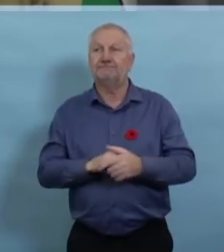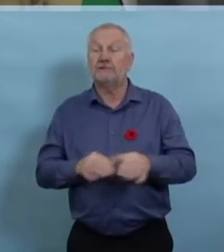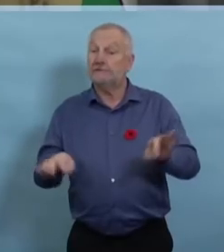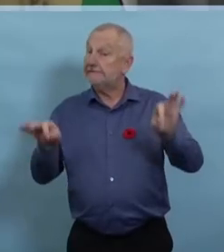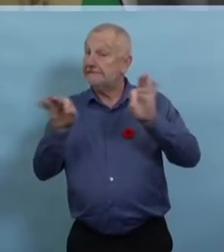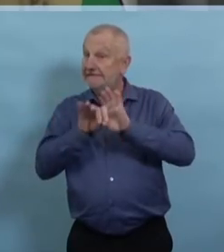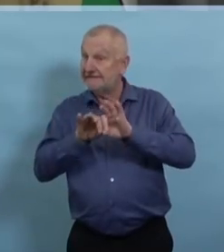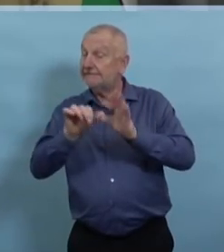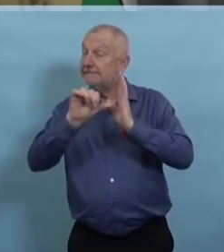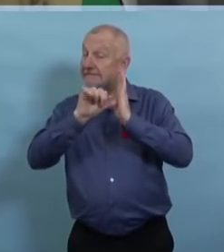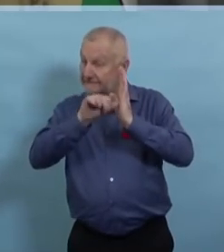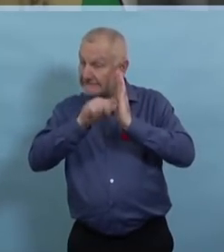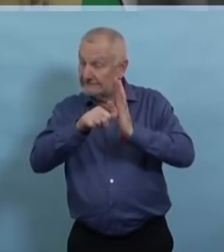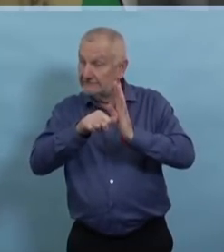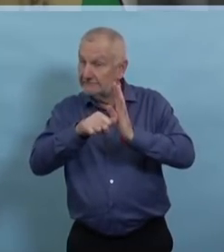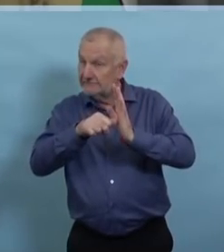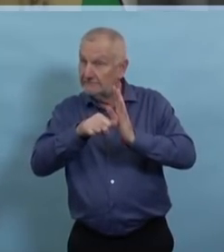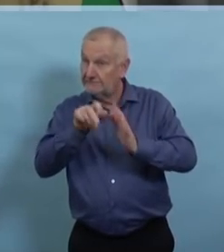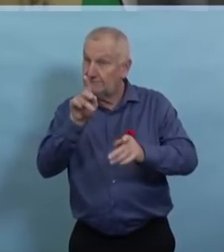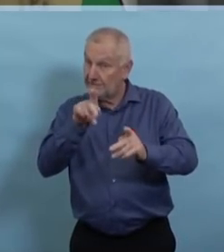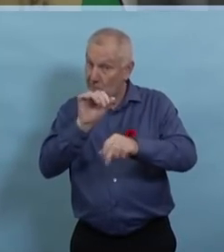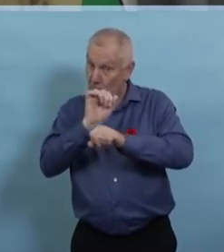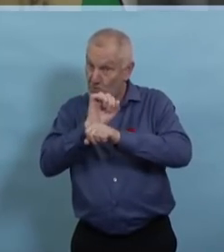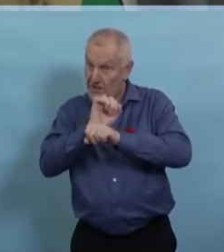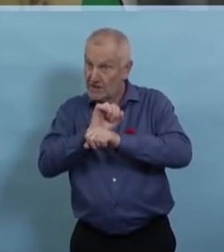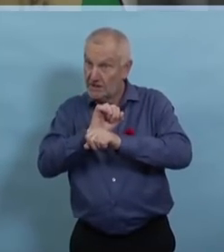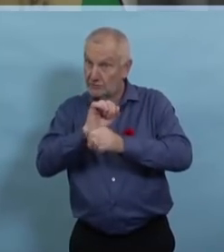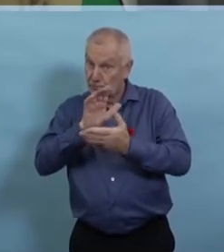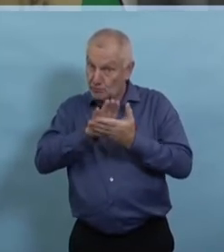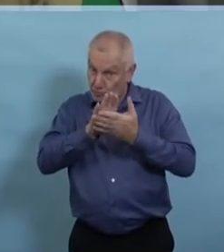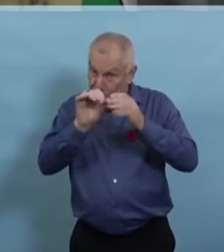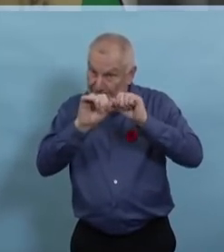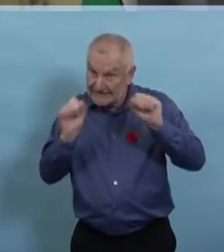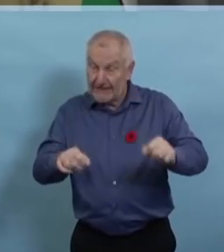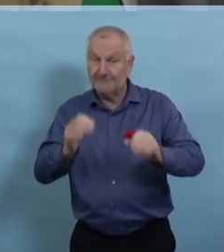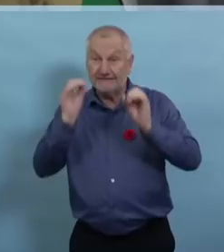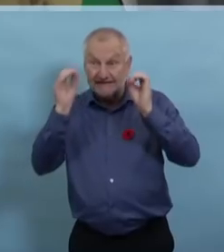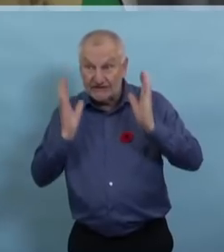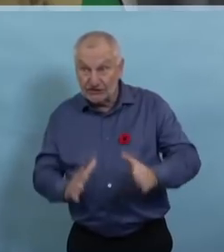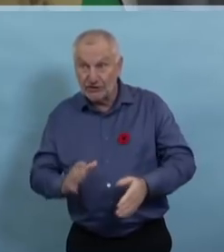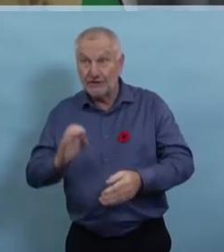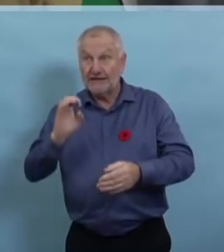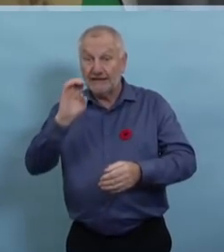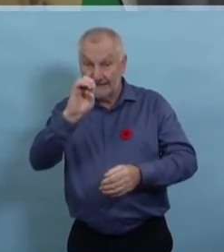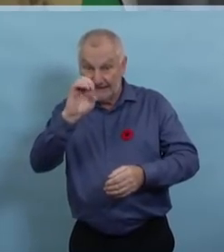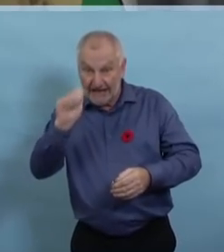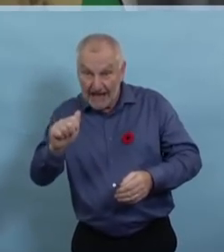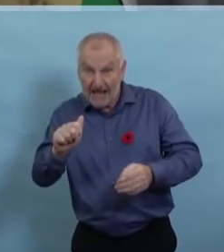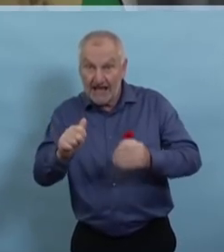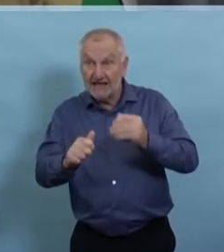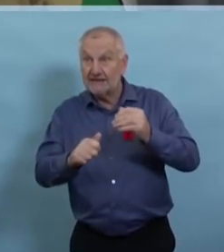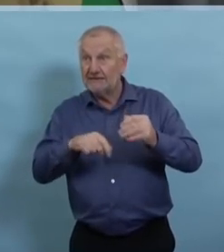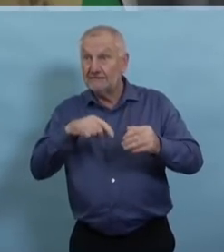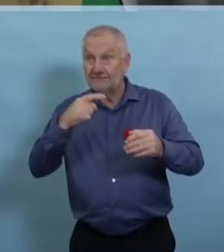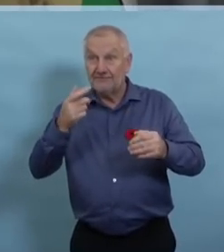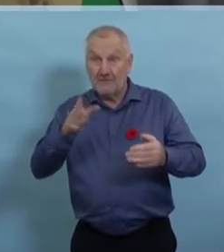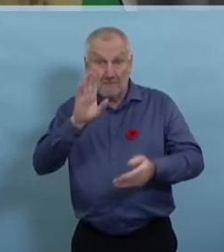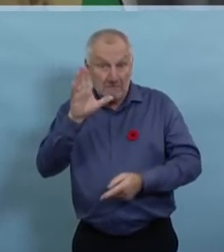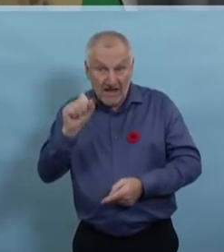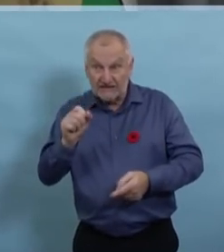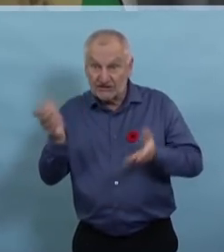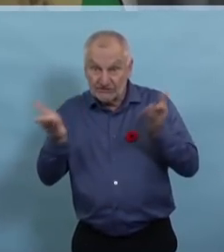working in our school system, teachers, EAs, the bus drivers,